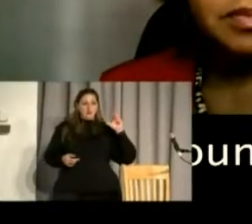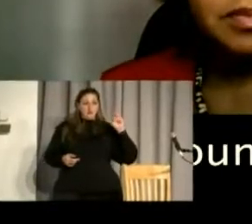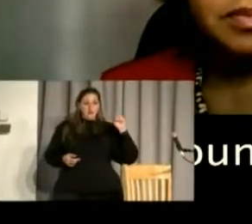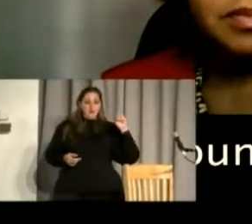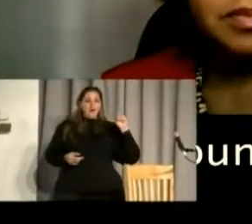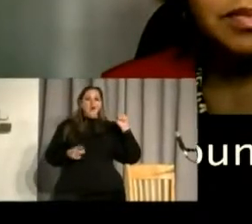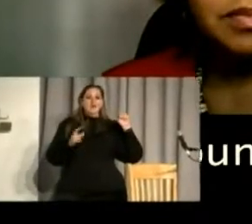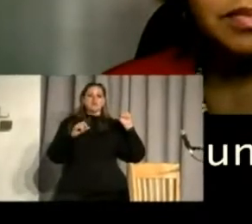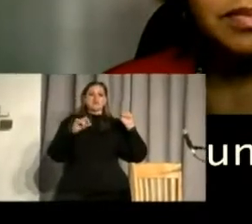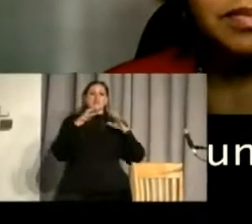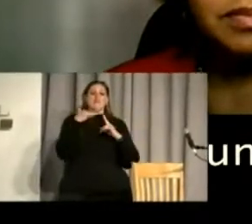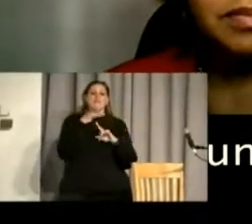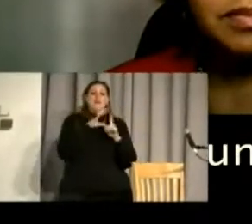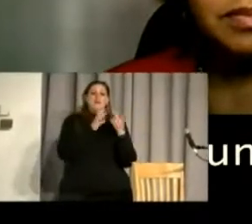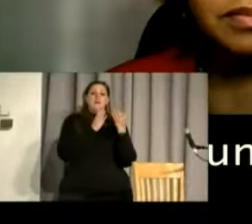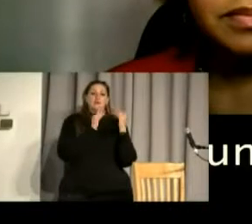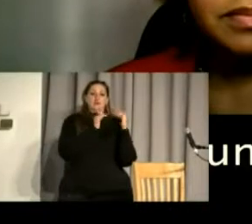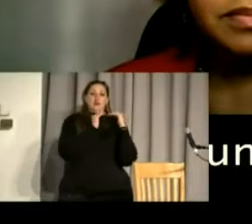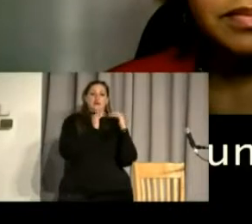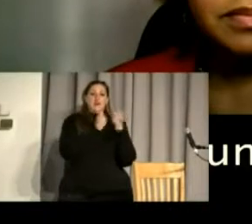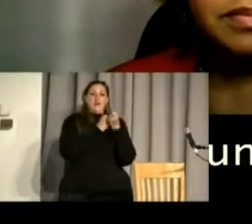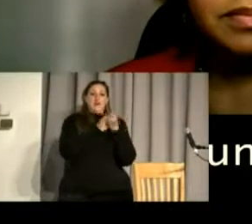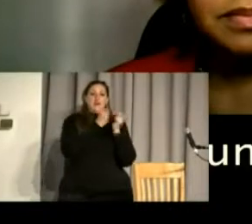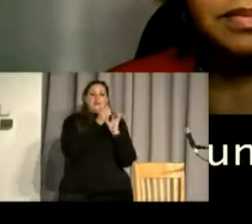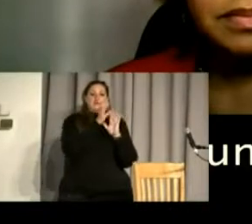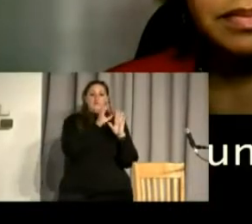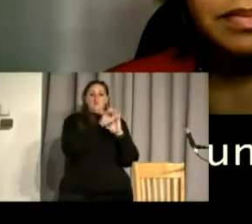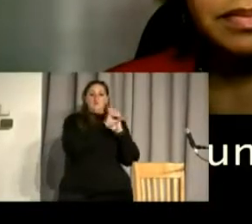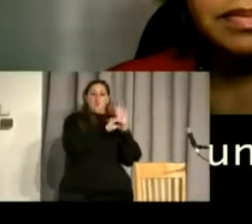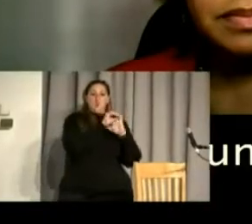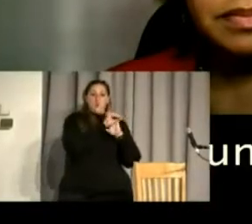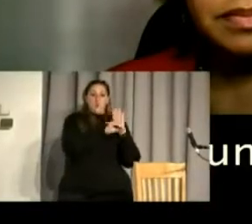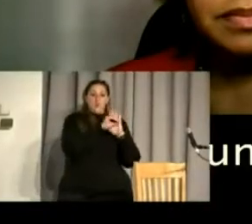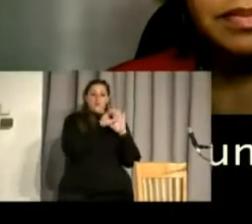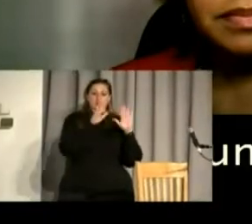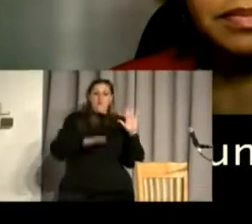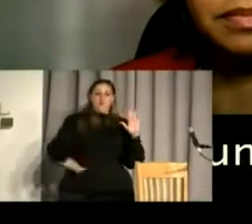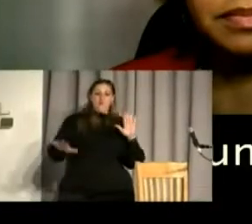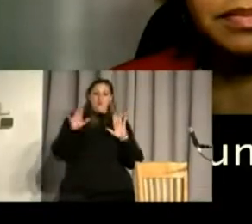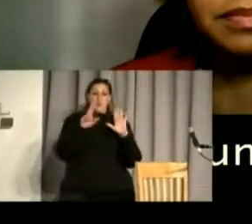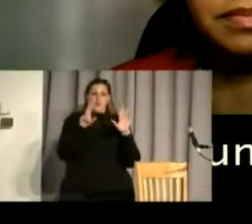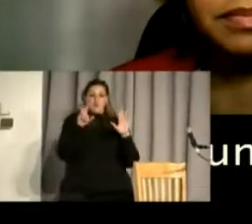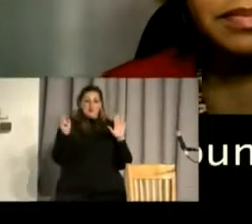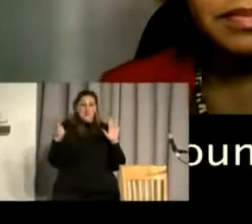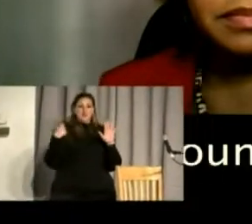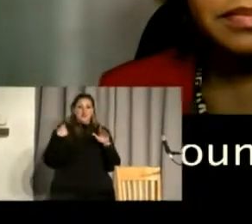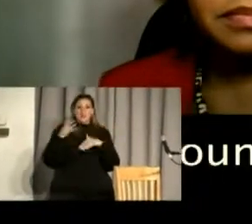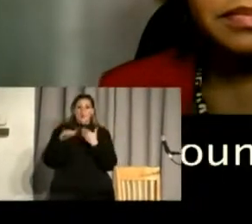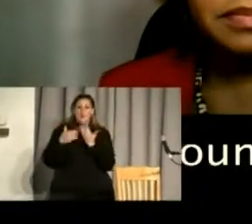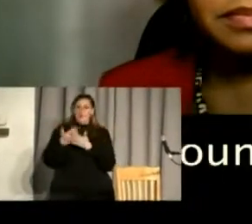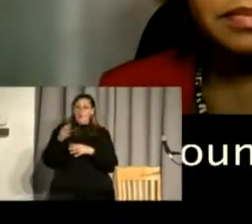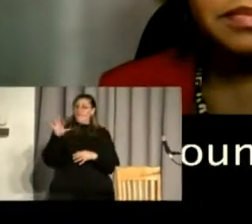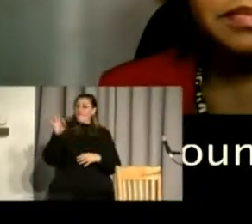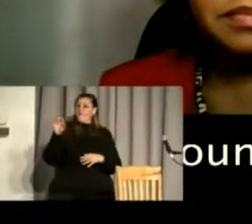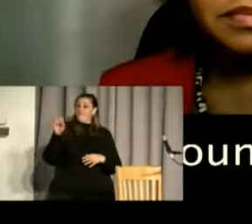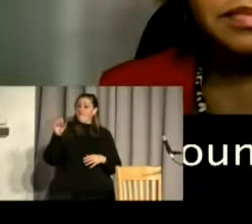Orleans, Louisiana in the US. For more than 10 years, I have studied fossil fuel extraction and production, and